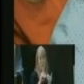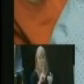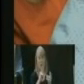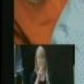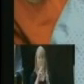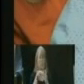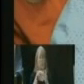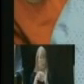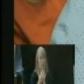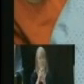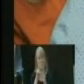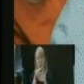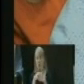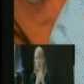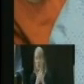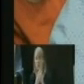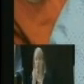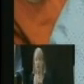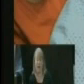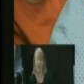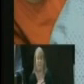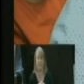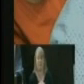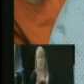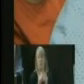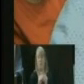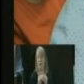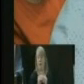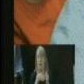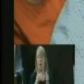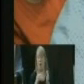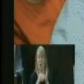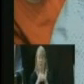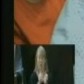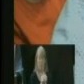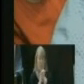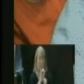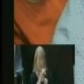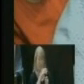a two-and-a-half-hour meeting, and oftentimes with that director